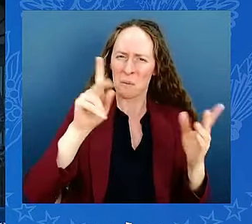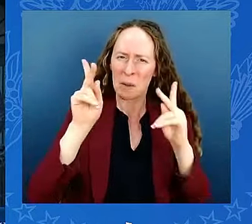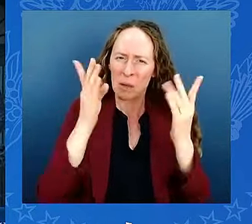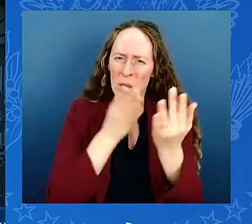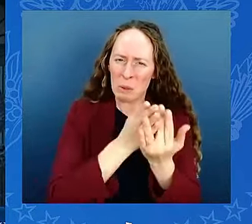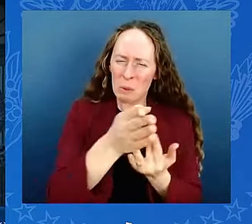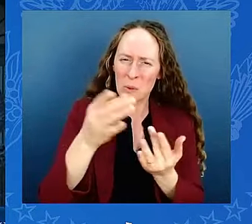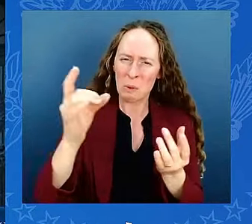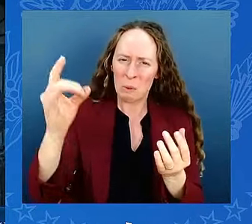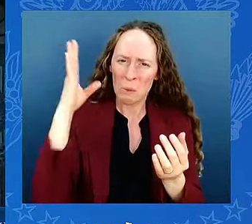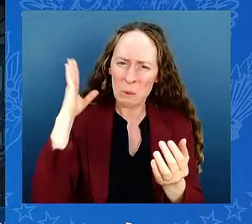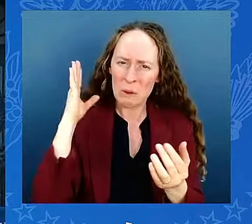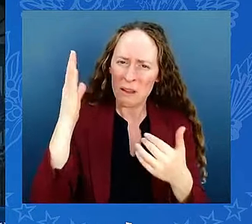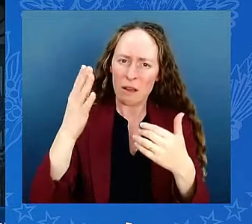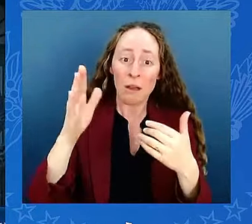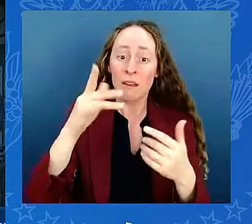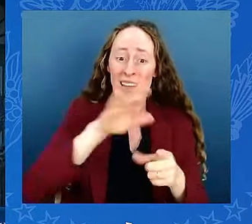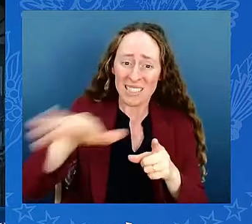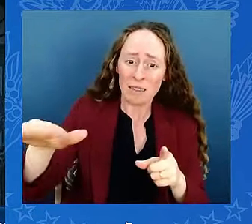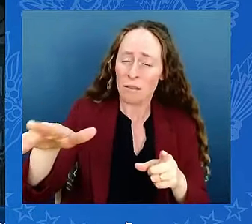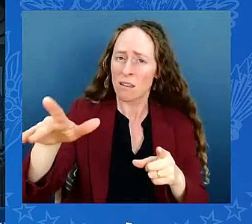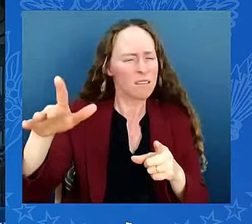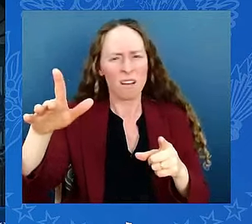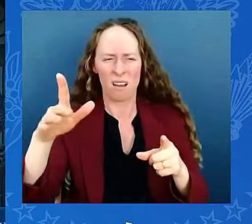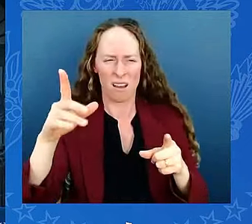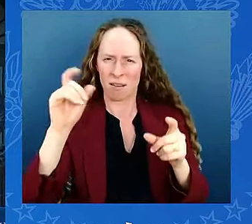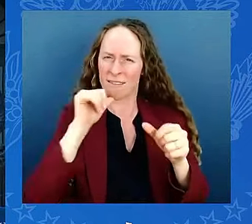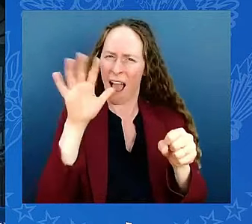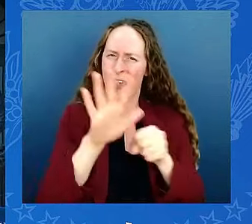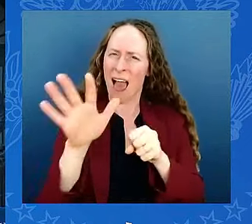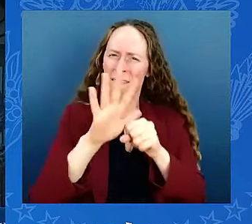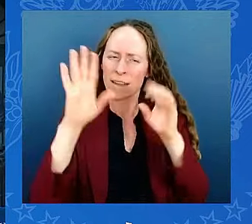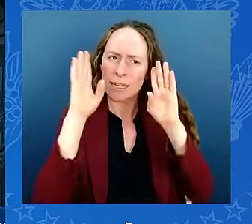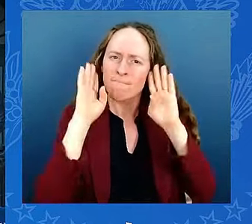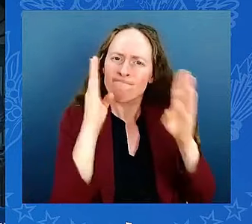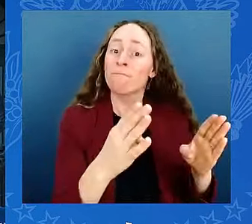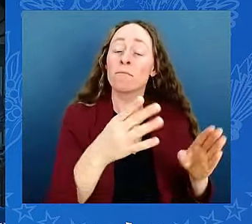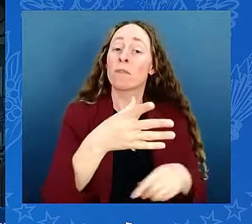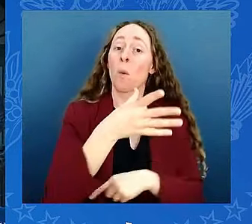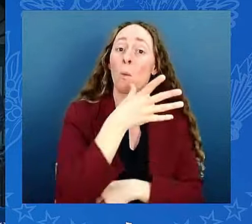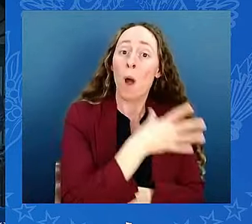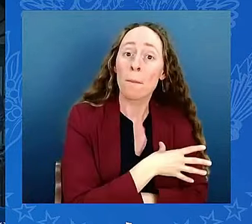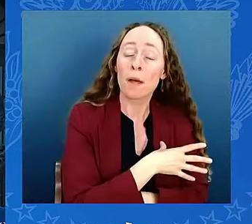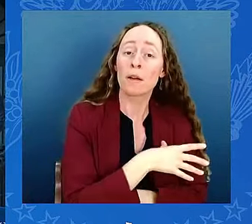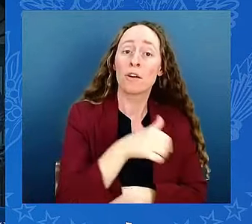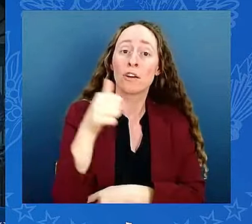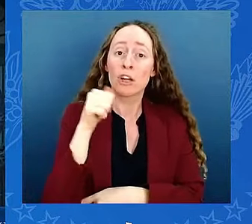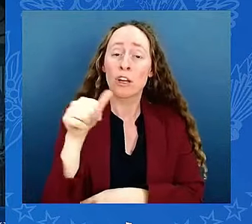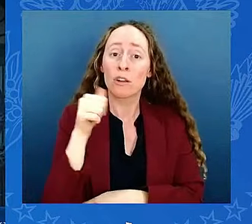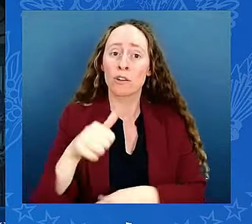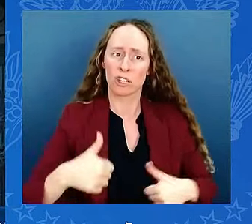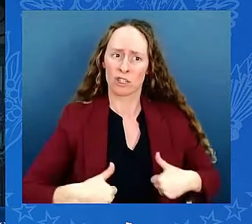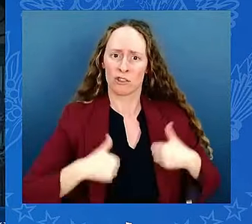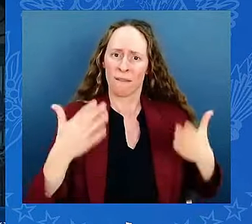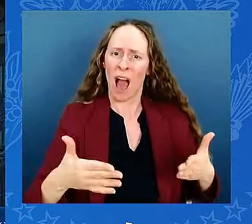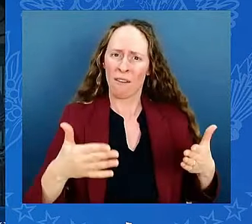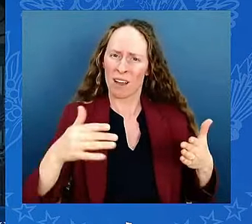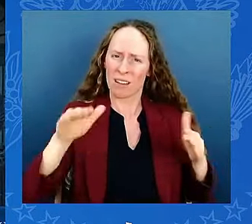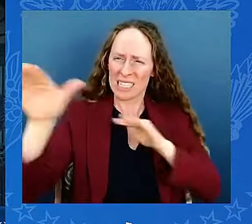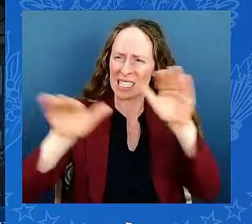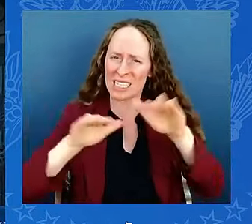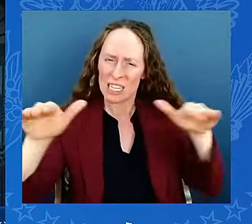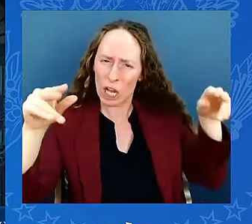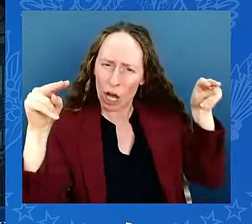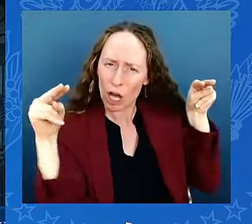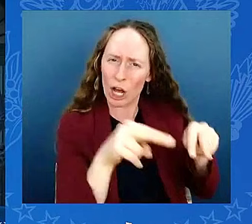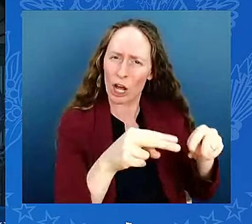listen. He stood up for women and girls, as he always has and always does. Alongside courageous survivors